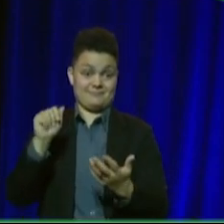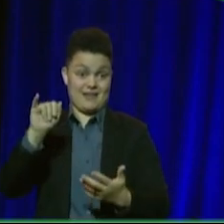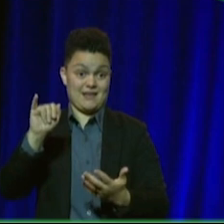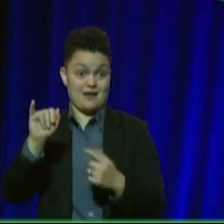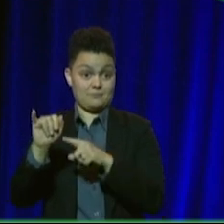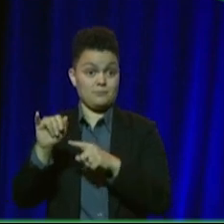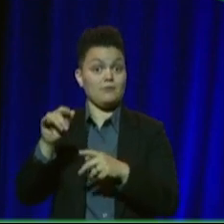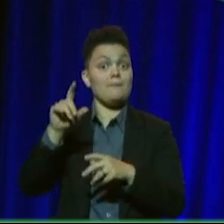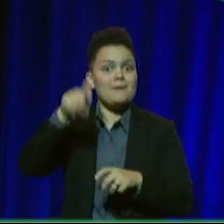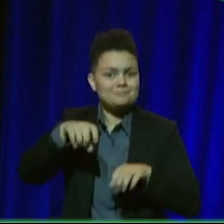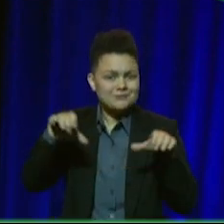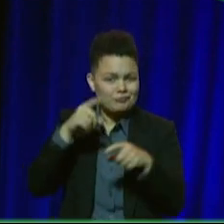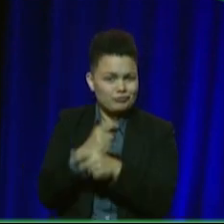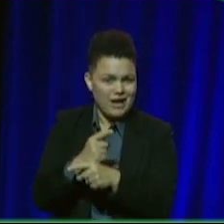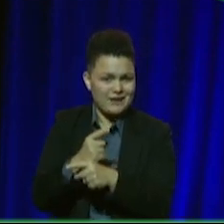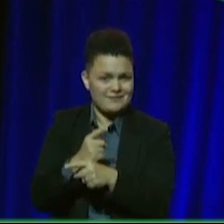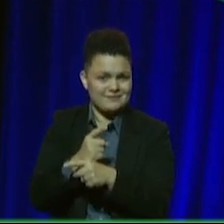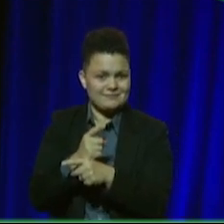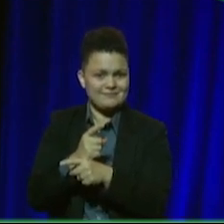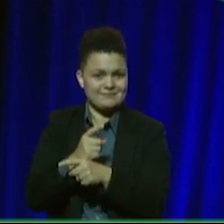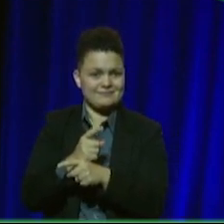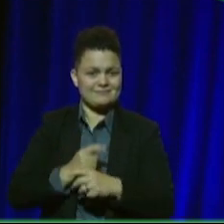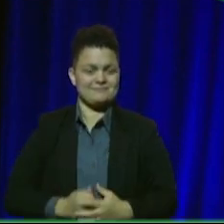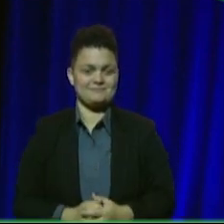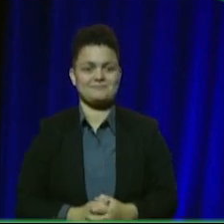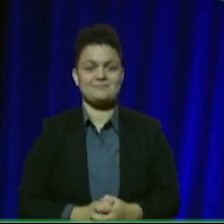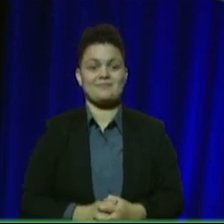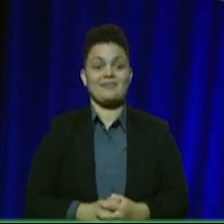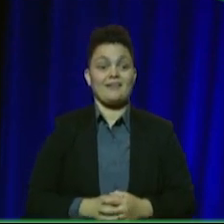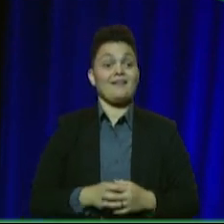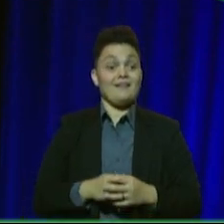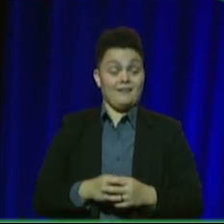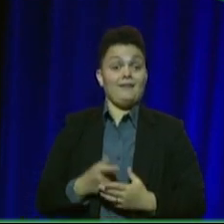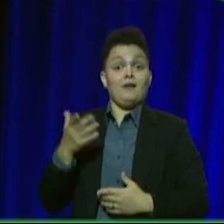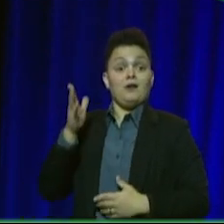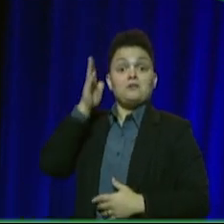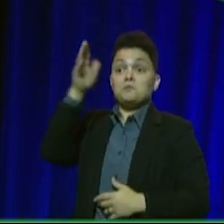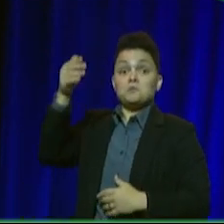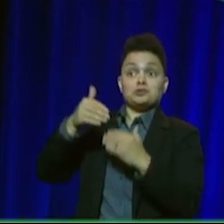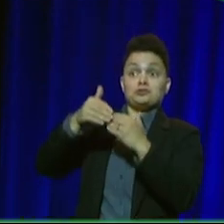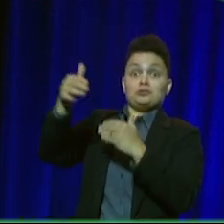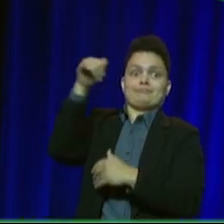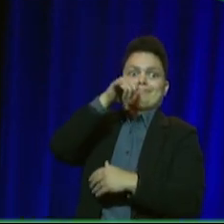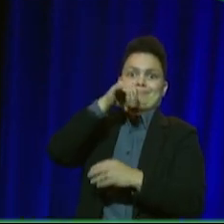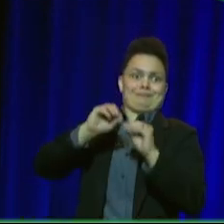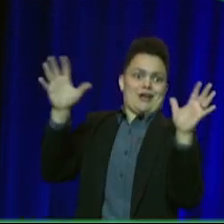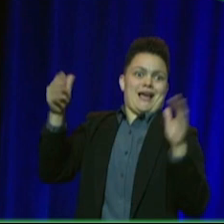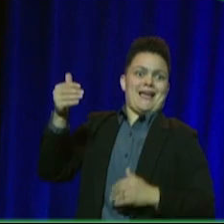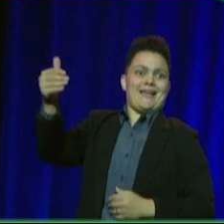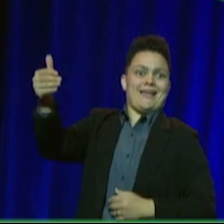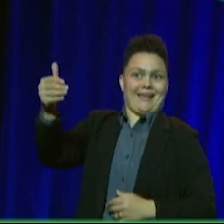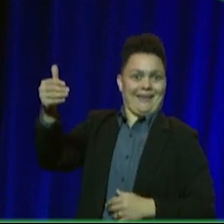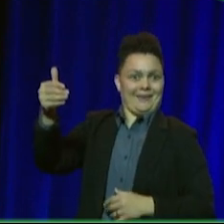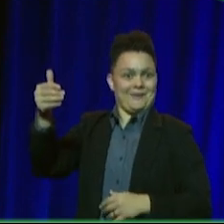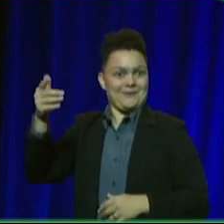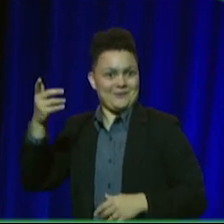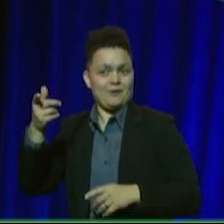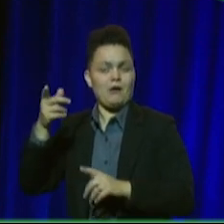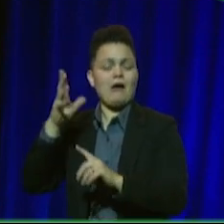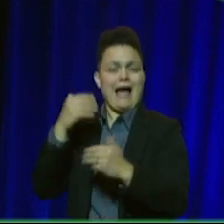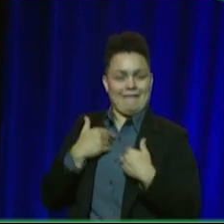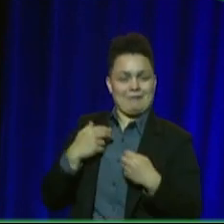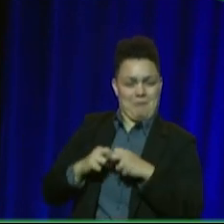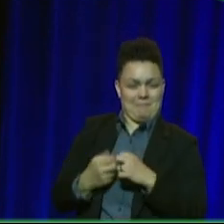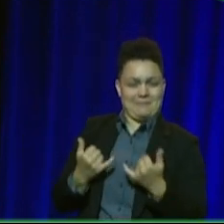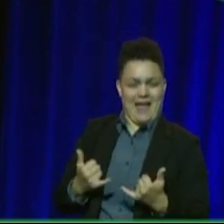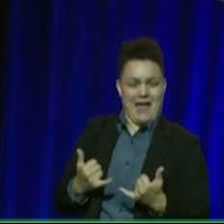of promise, but it's got a lot of challenges today. And first and foremost is what we call hallucinations.